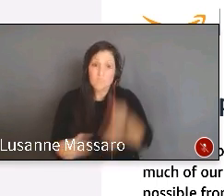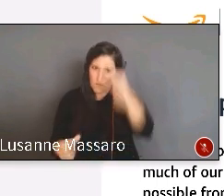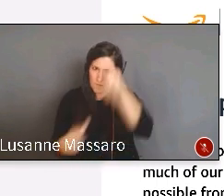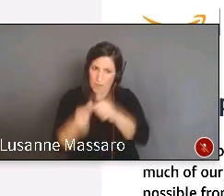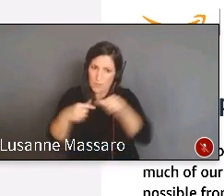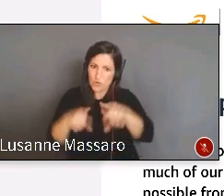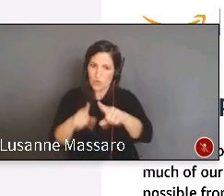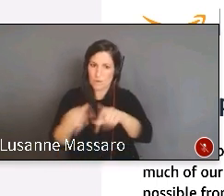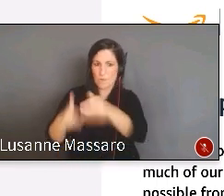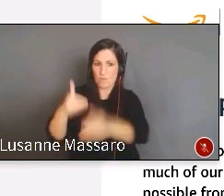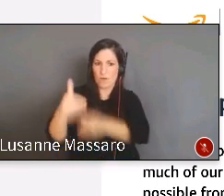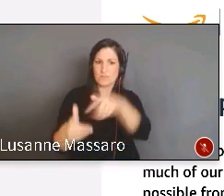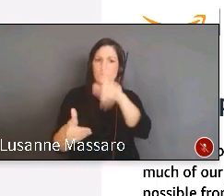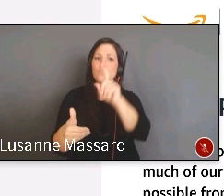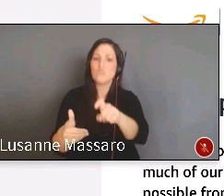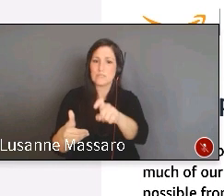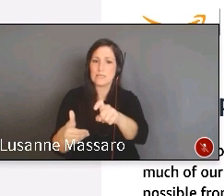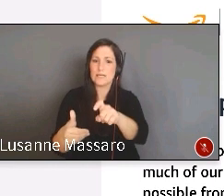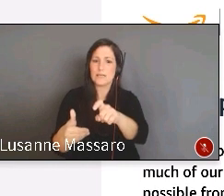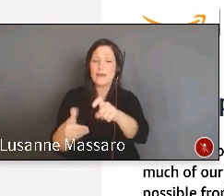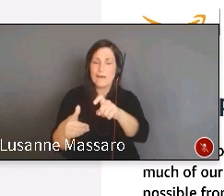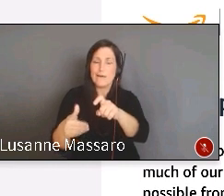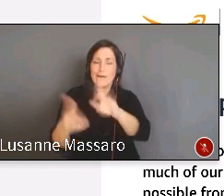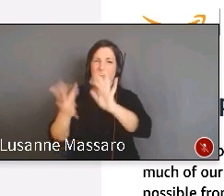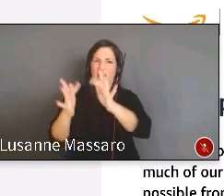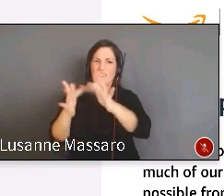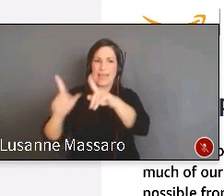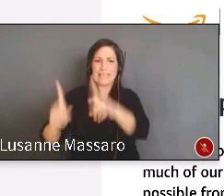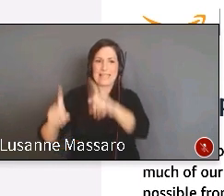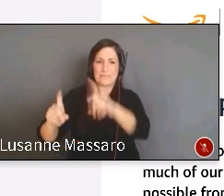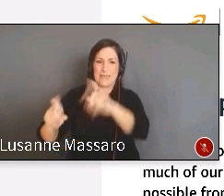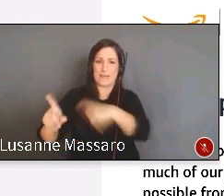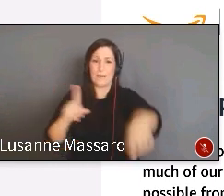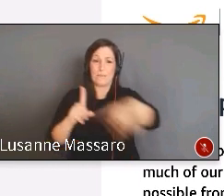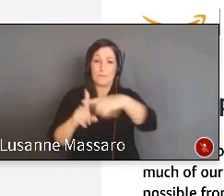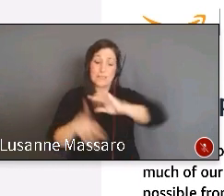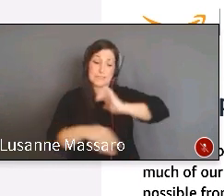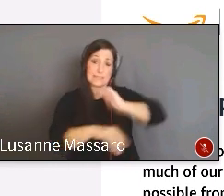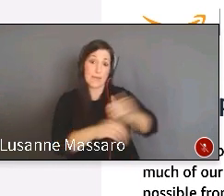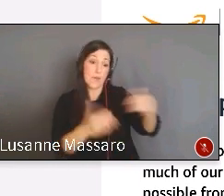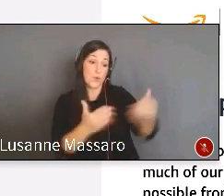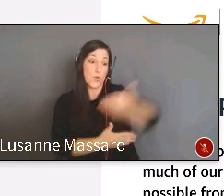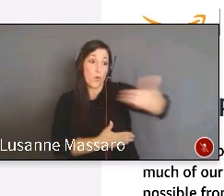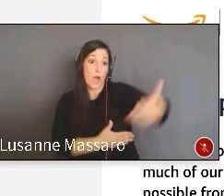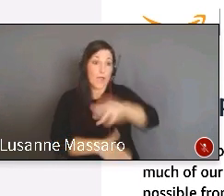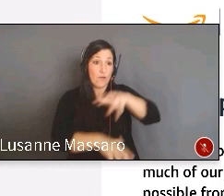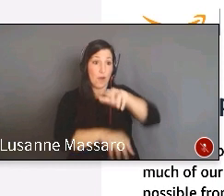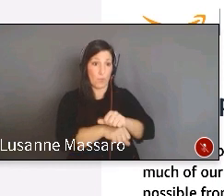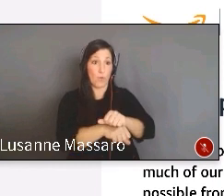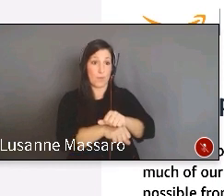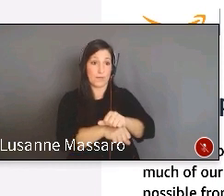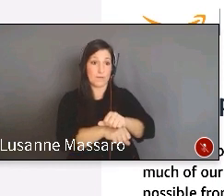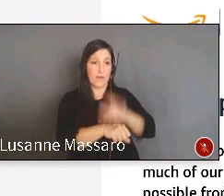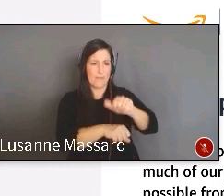this process, you will have to take an online assessment as well as schedule a new hire appointment. So that will be the in person